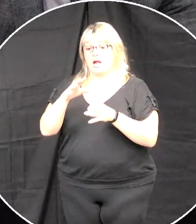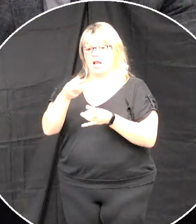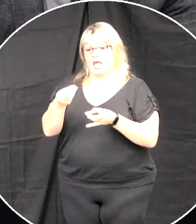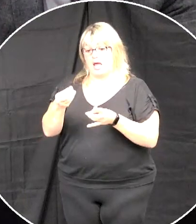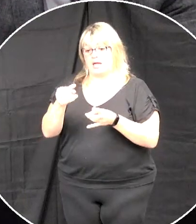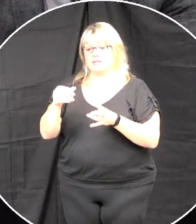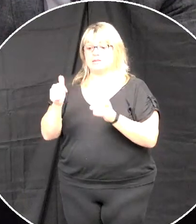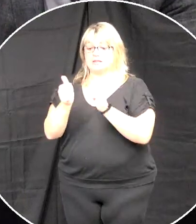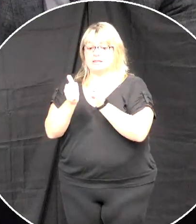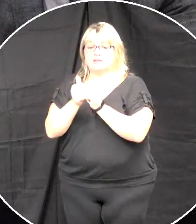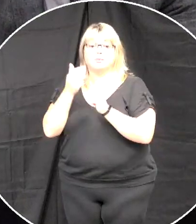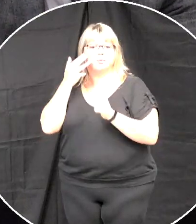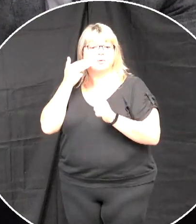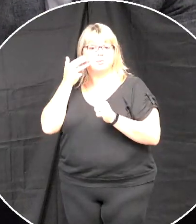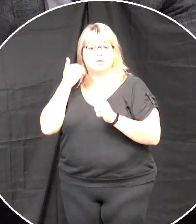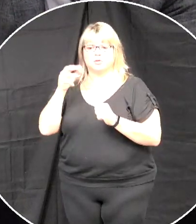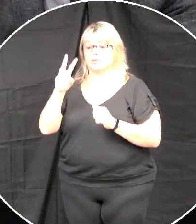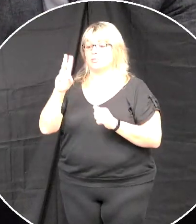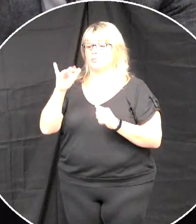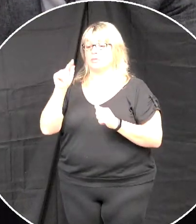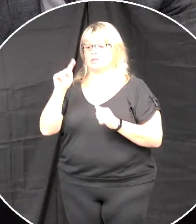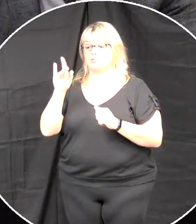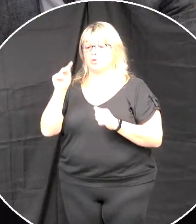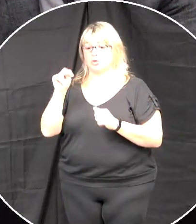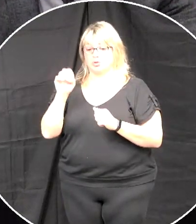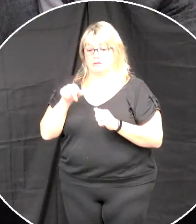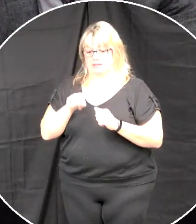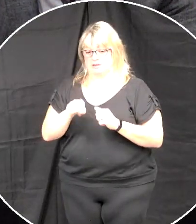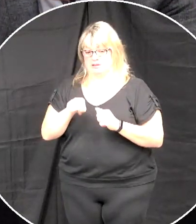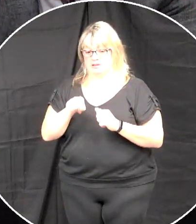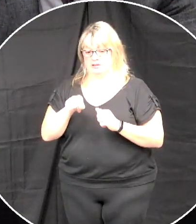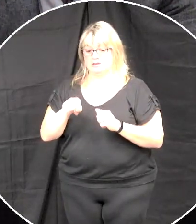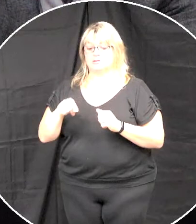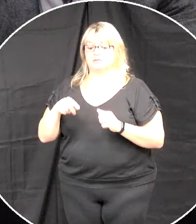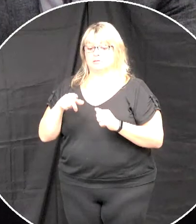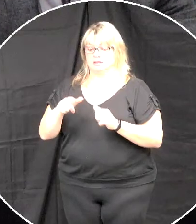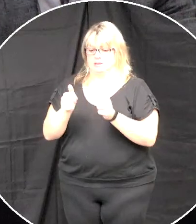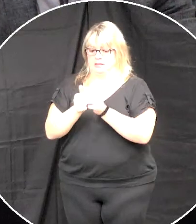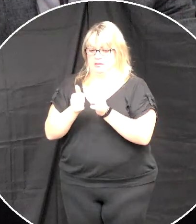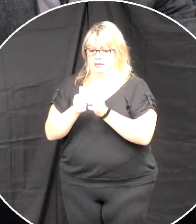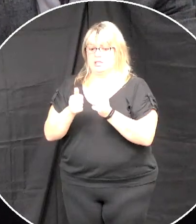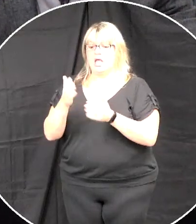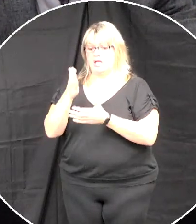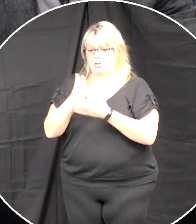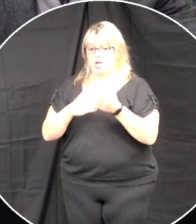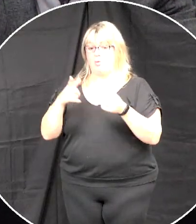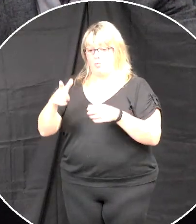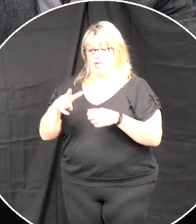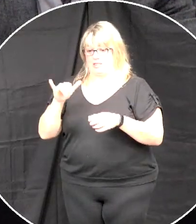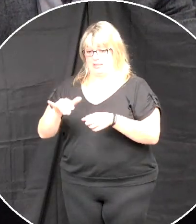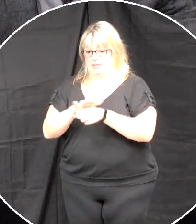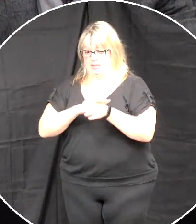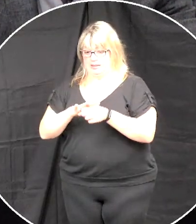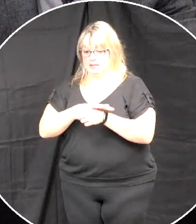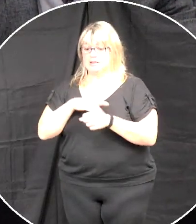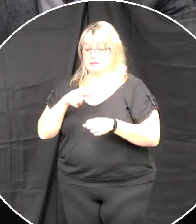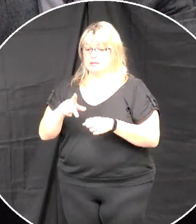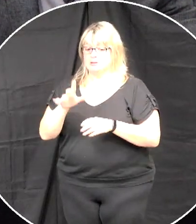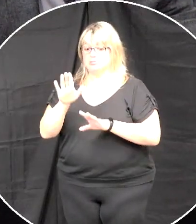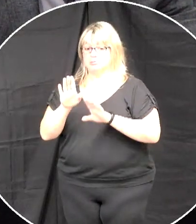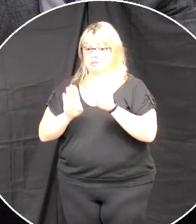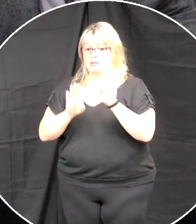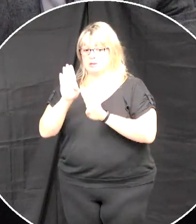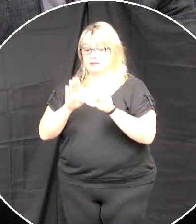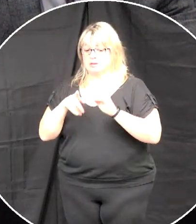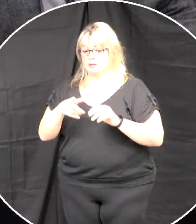Elementary that's access to any property that we need in the school. There is a resident who has put in a bid that